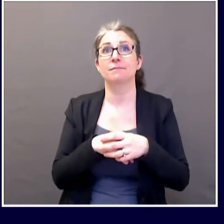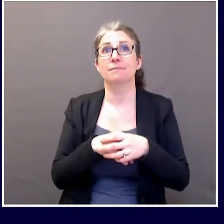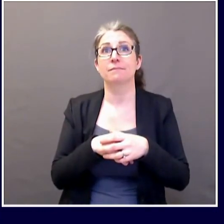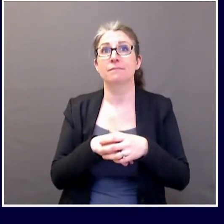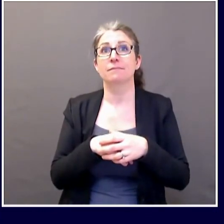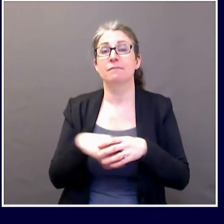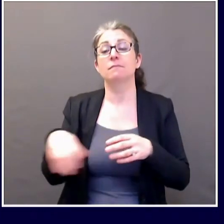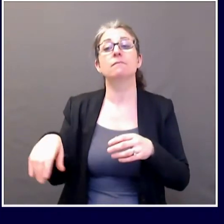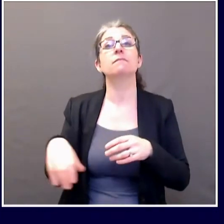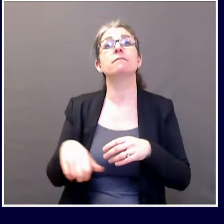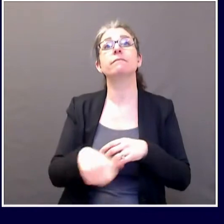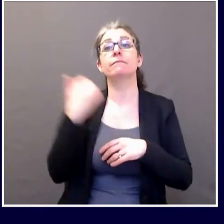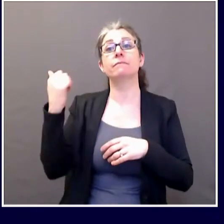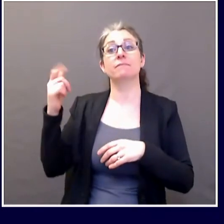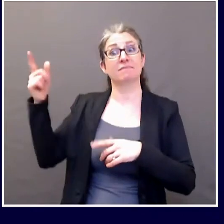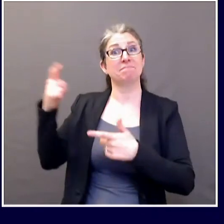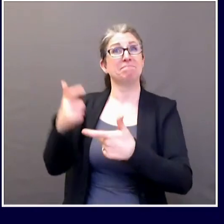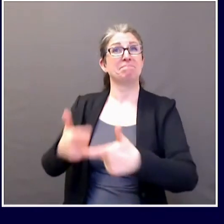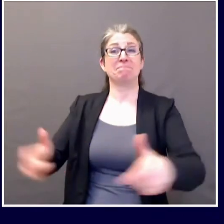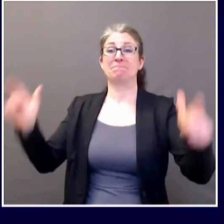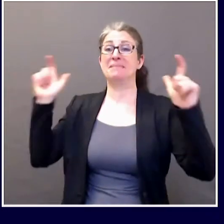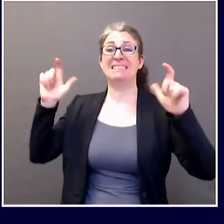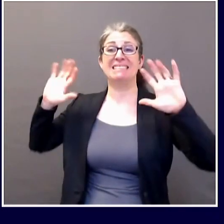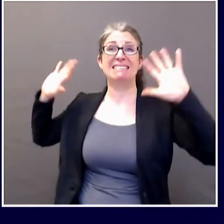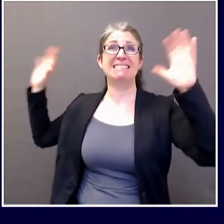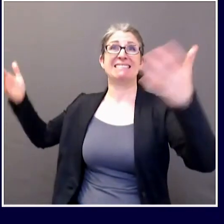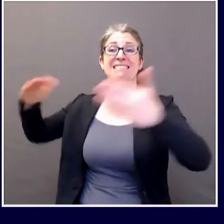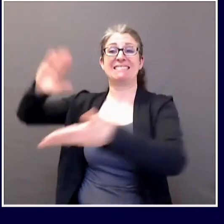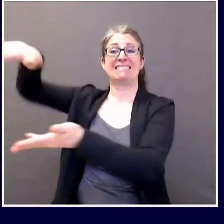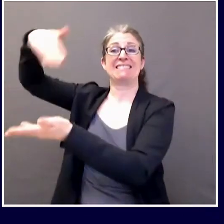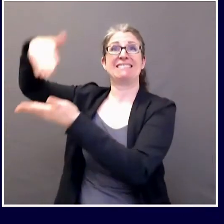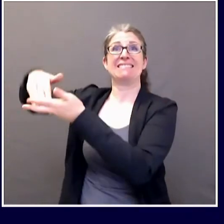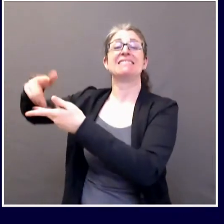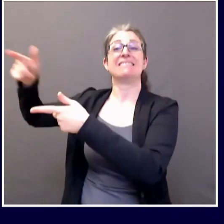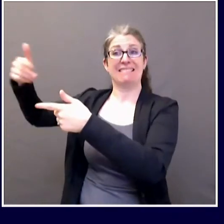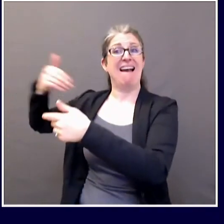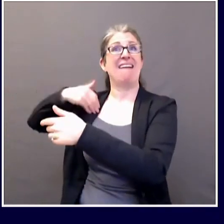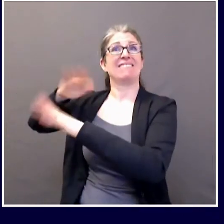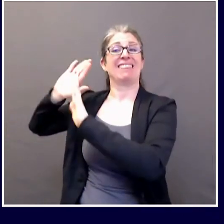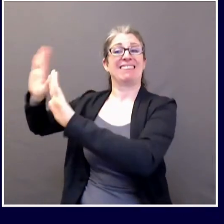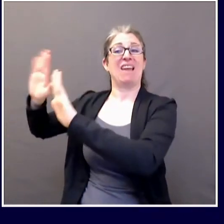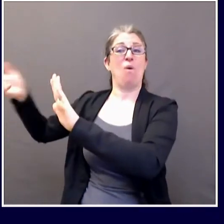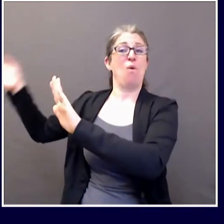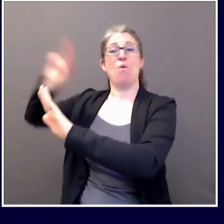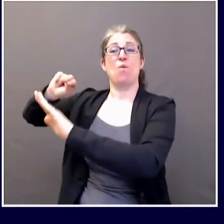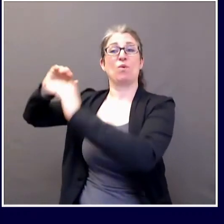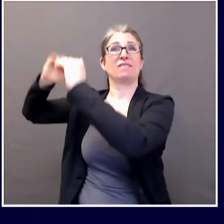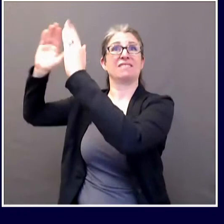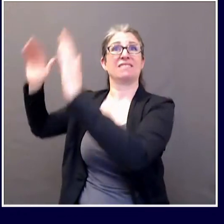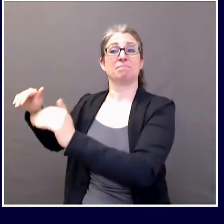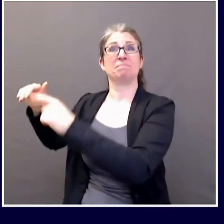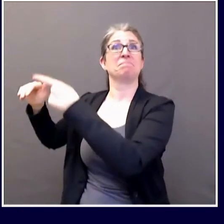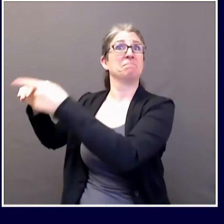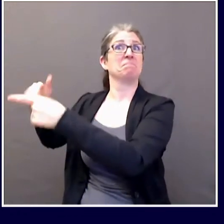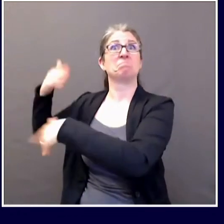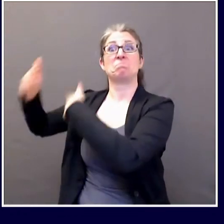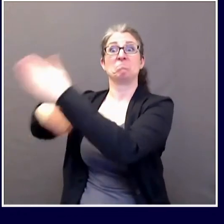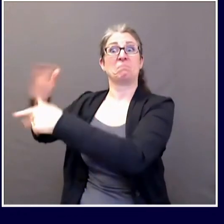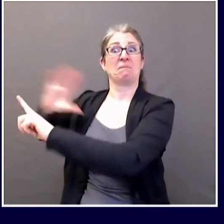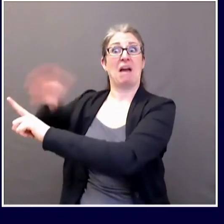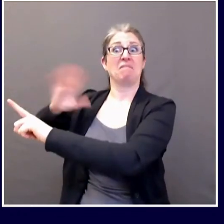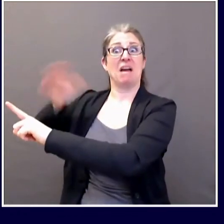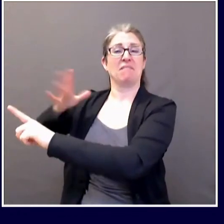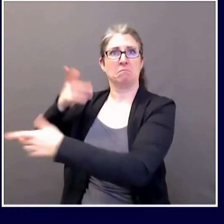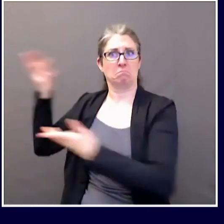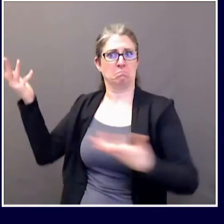The transaction costs of moving away from a system that they have that already works and abandoning that just to move to our